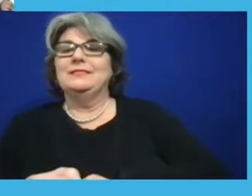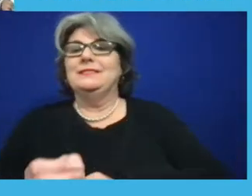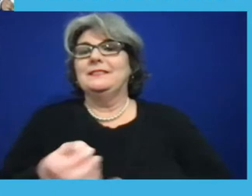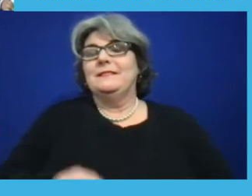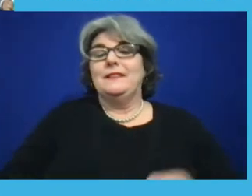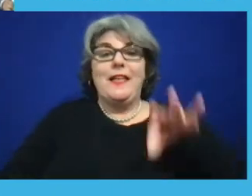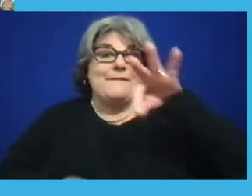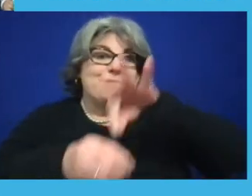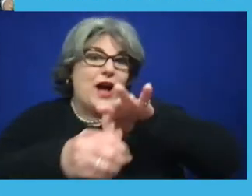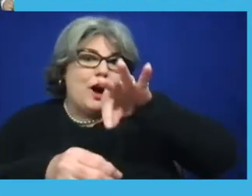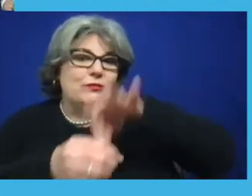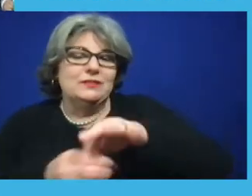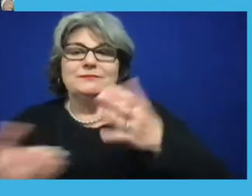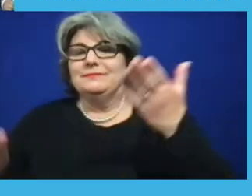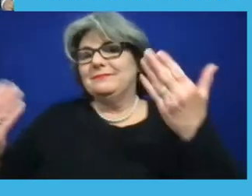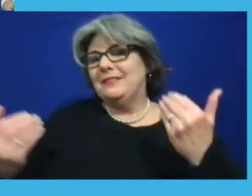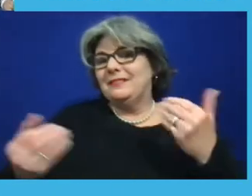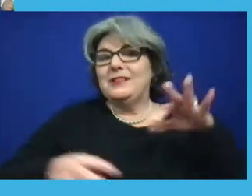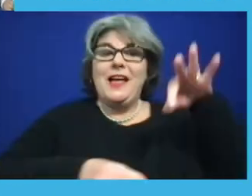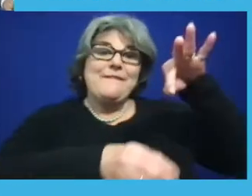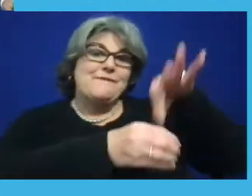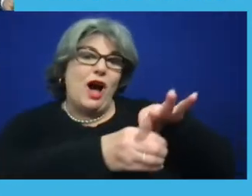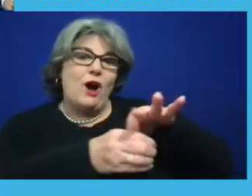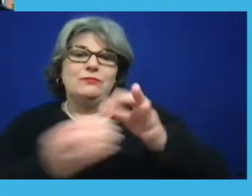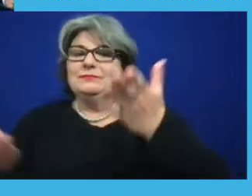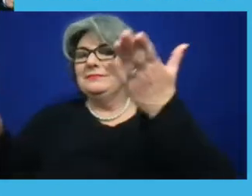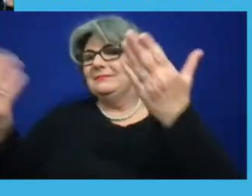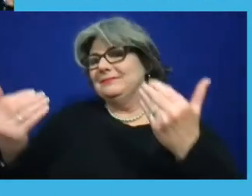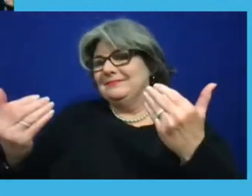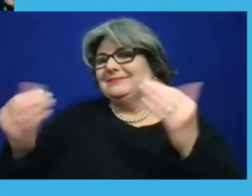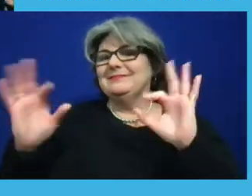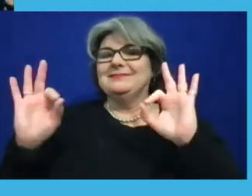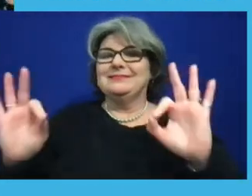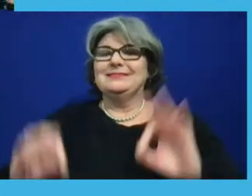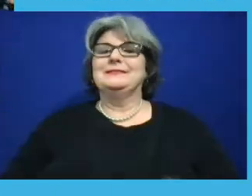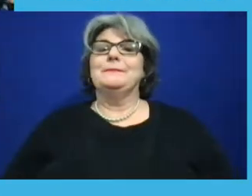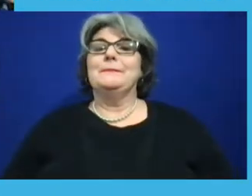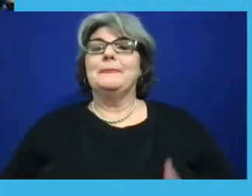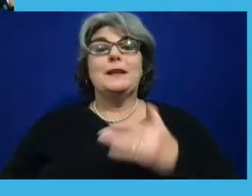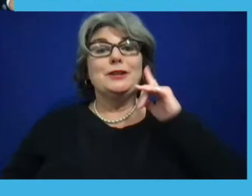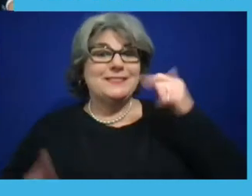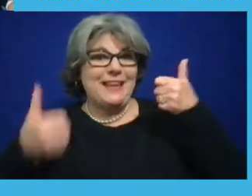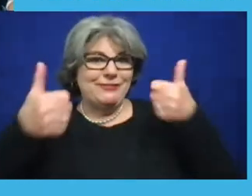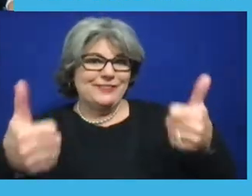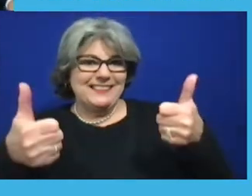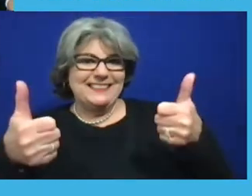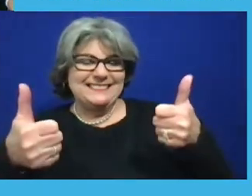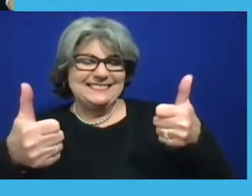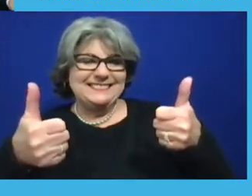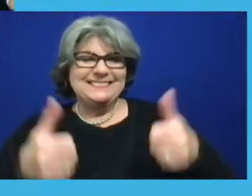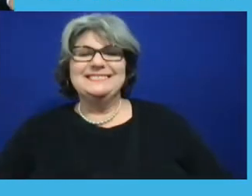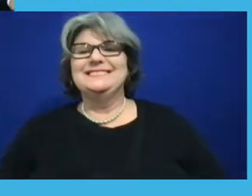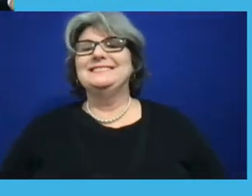I want you to say this with me now. Say vote! Vote! Say vote! Vote! Say vote! Vote!